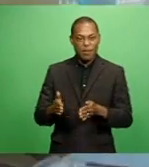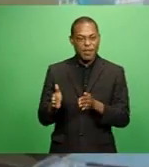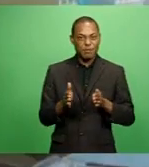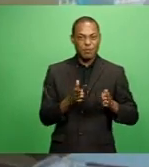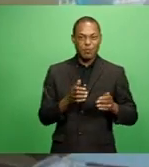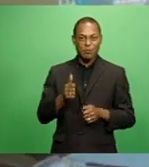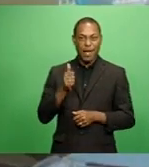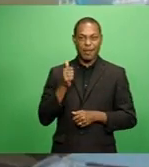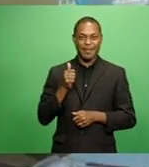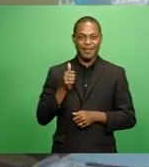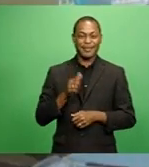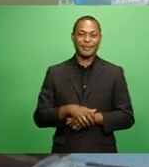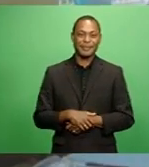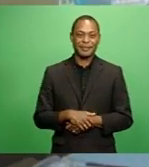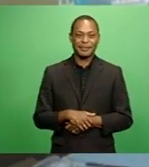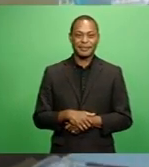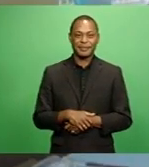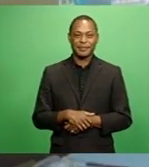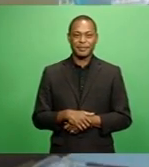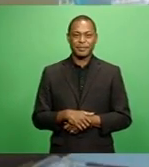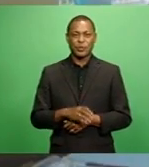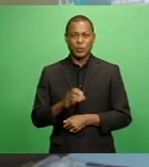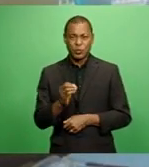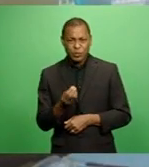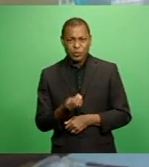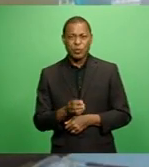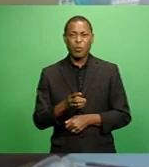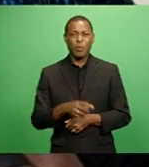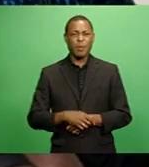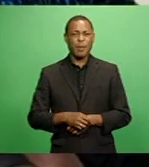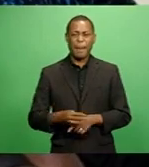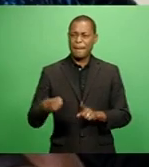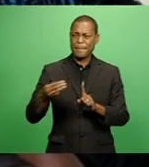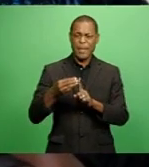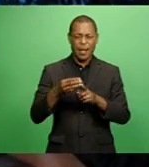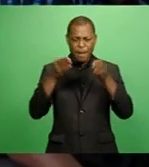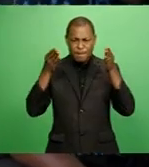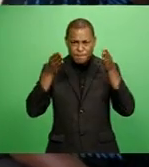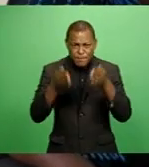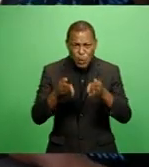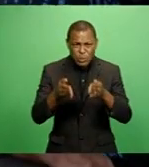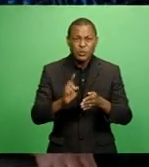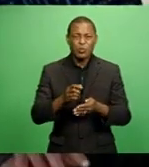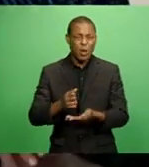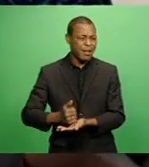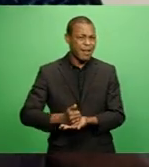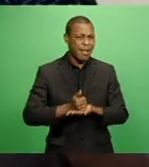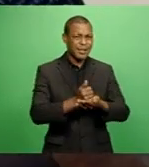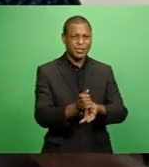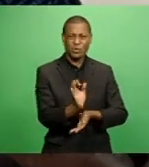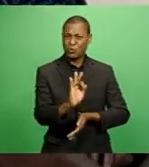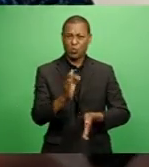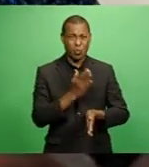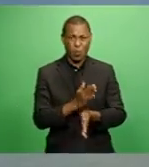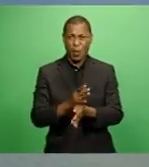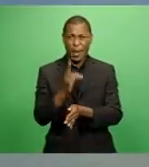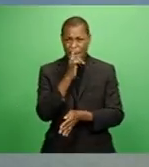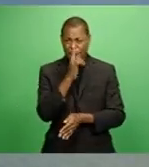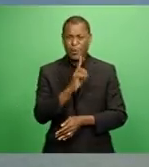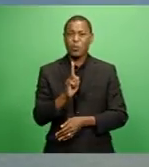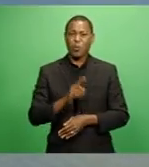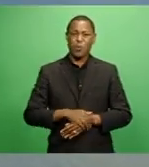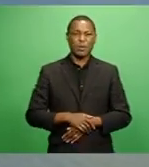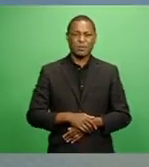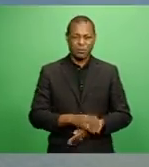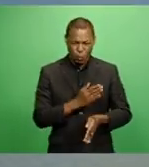the land. The Rokotu Onkandavu says their main focus is to assist those who are unemployed by allowing them to return and utilize the